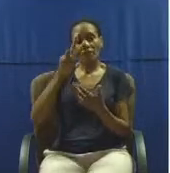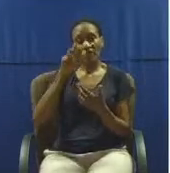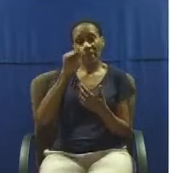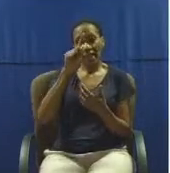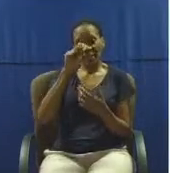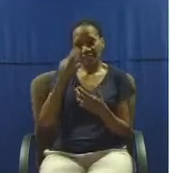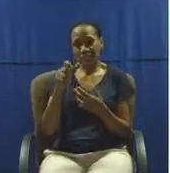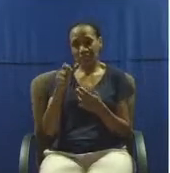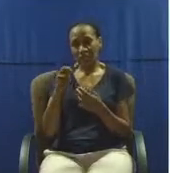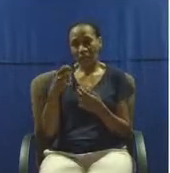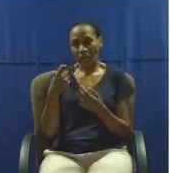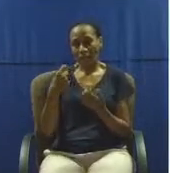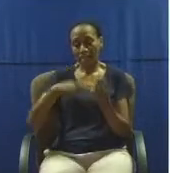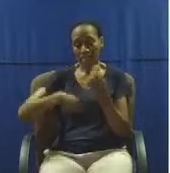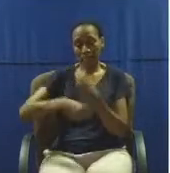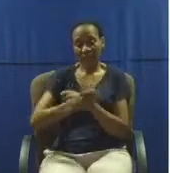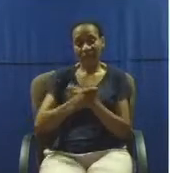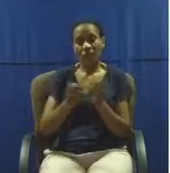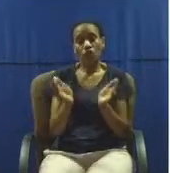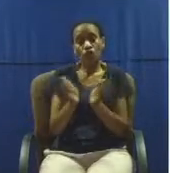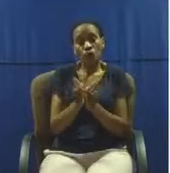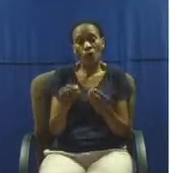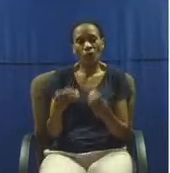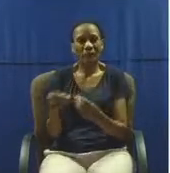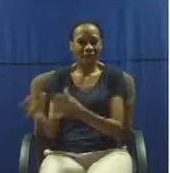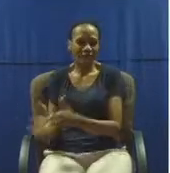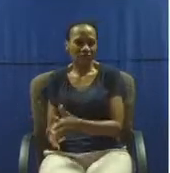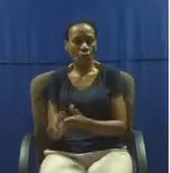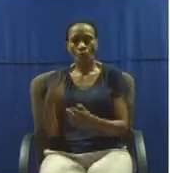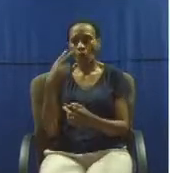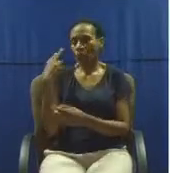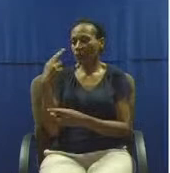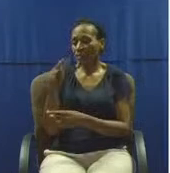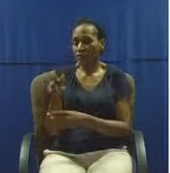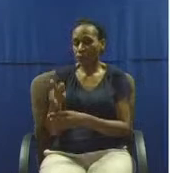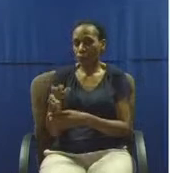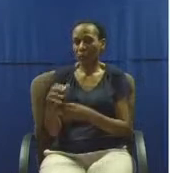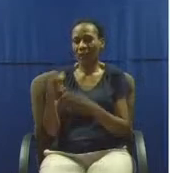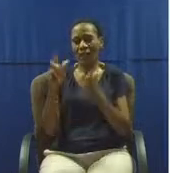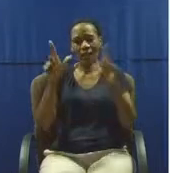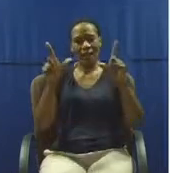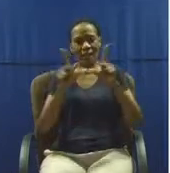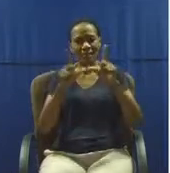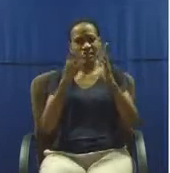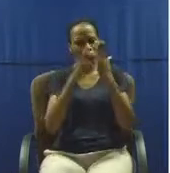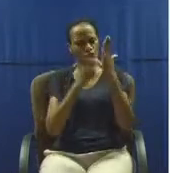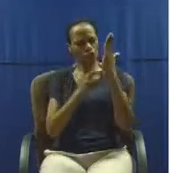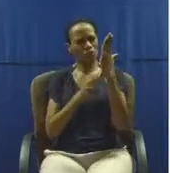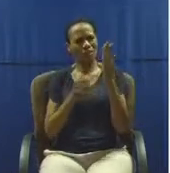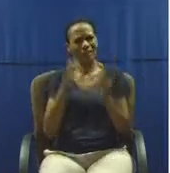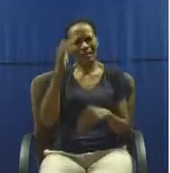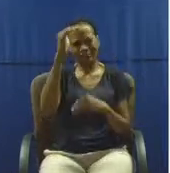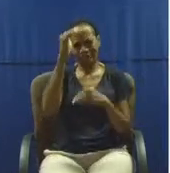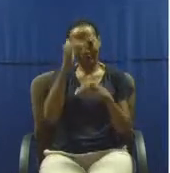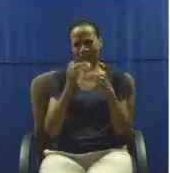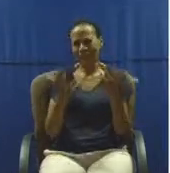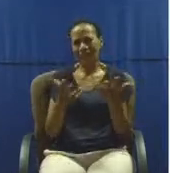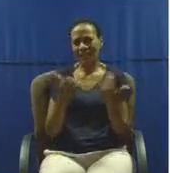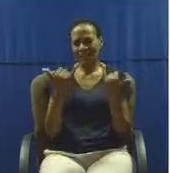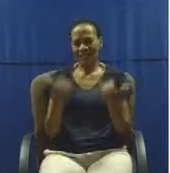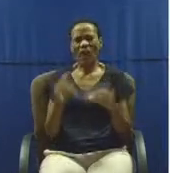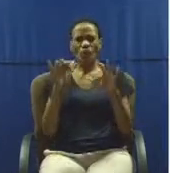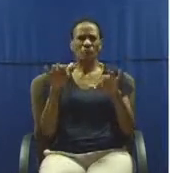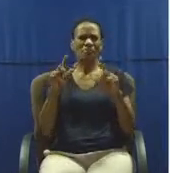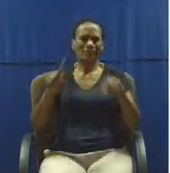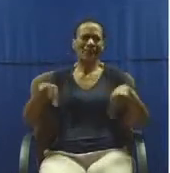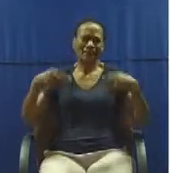for small medium enterprising, reviewing onerous licensing requirements that make it difficult to